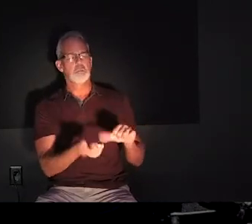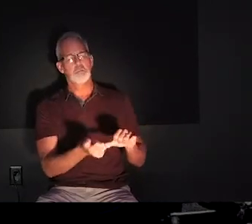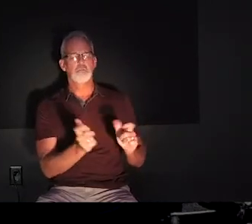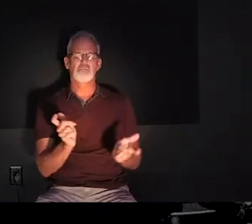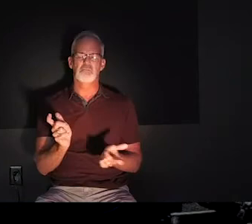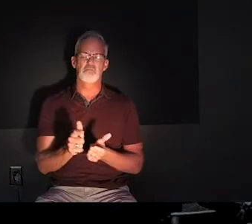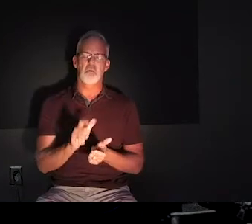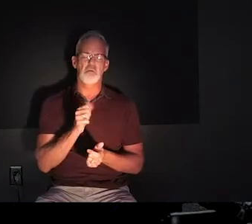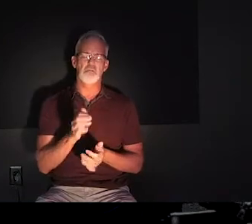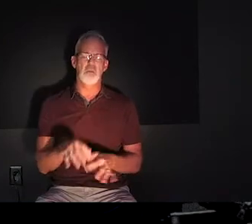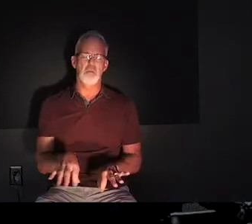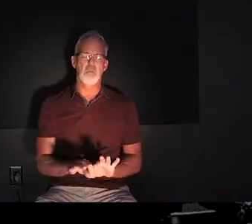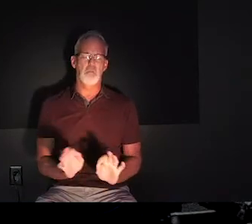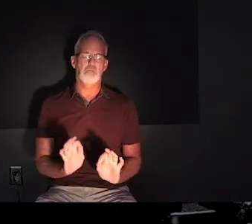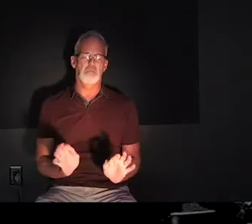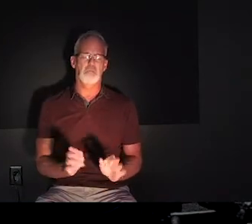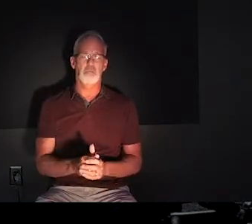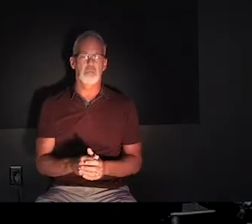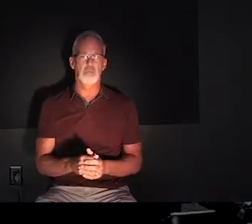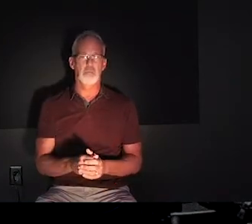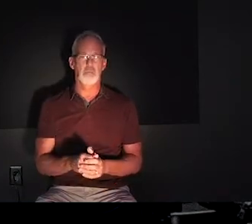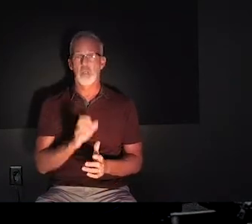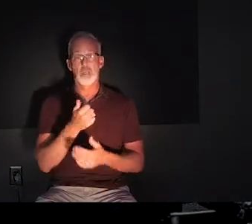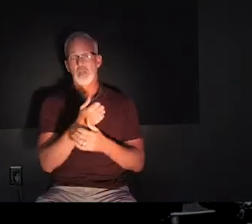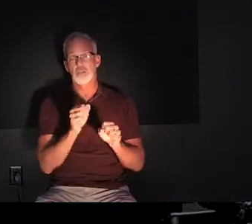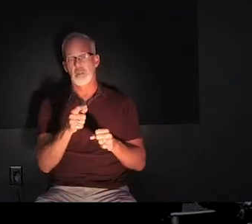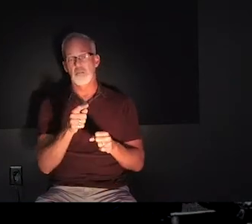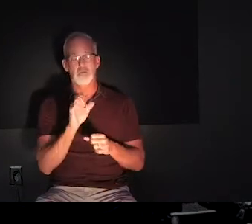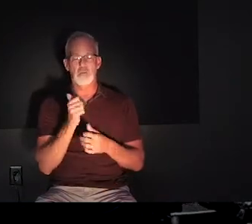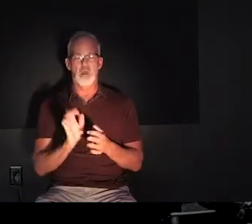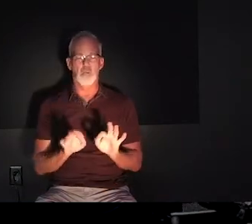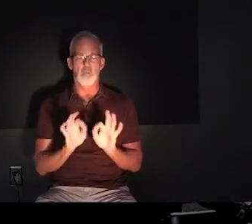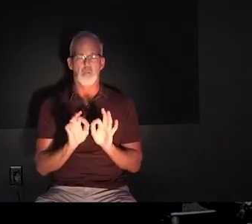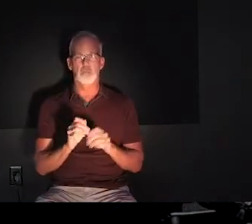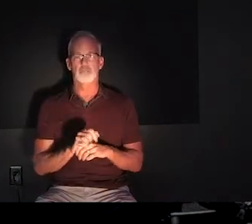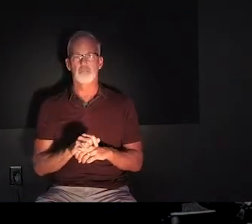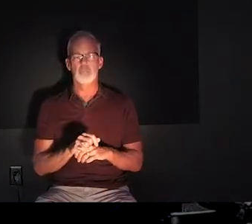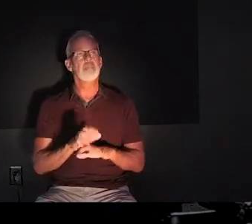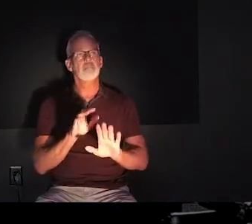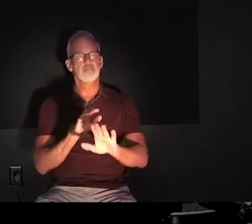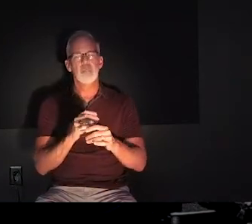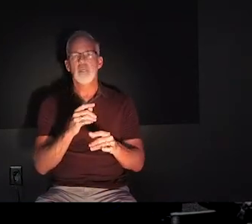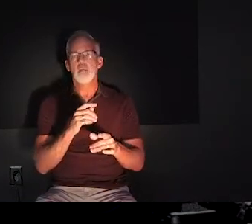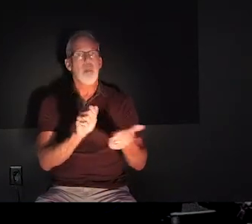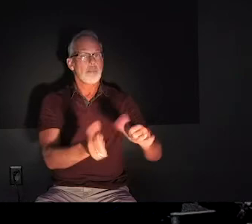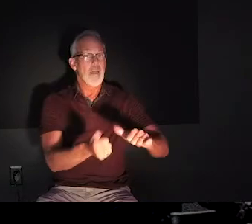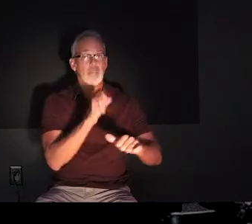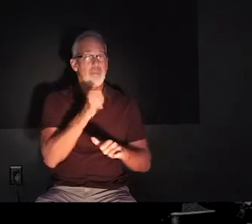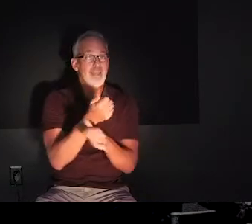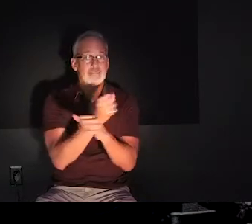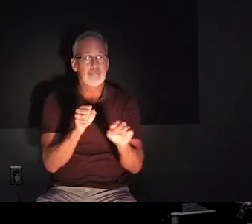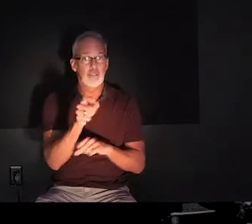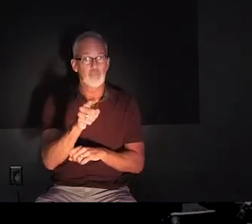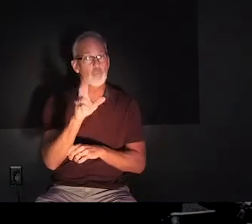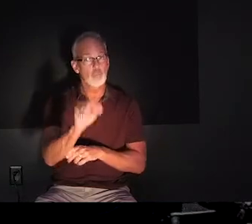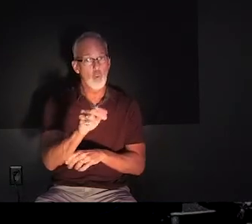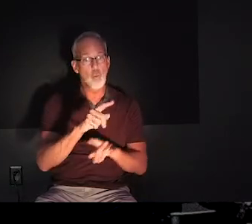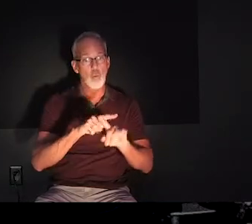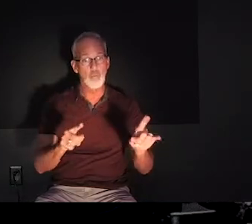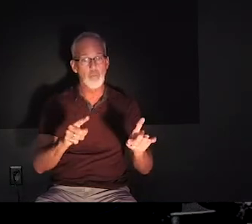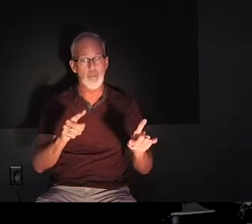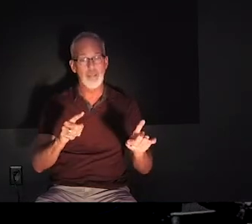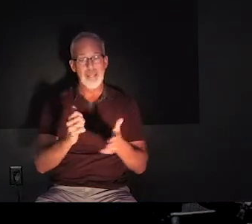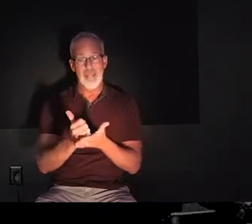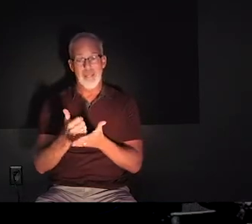deal and say, hey, baptism doesn't save you, so it doesn't matter at all. You're right, baptism does not save us, but it